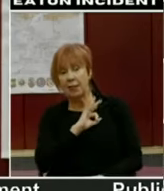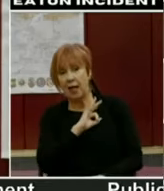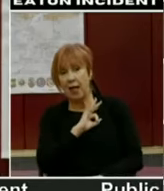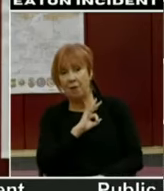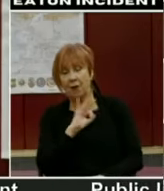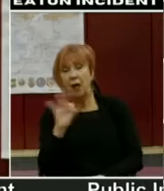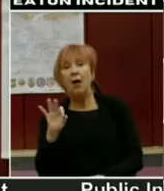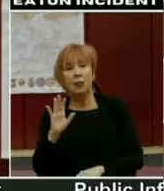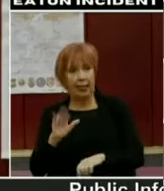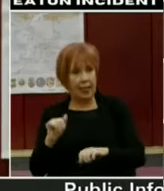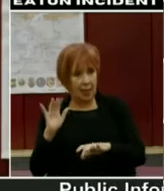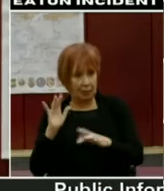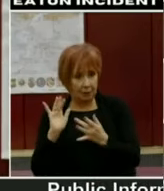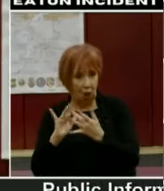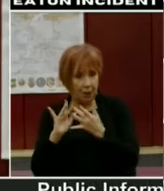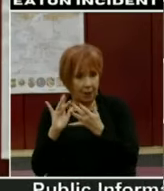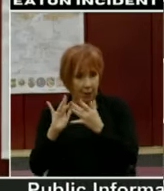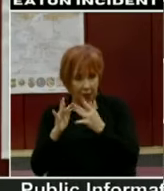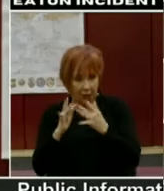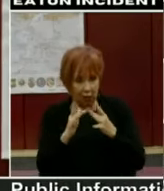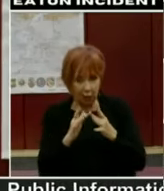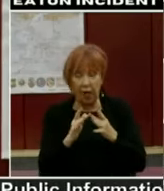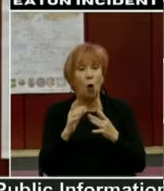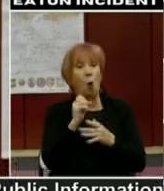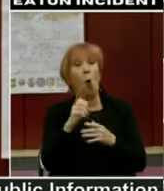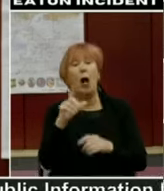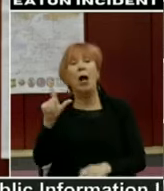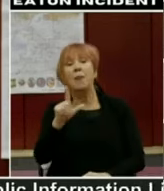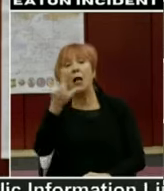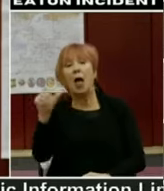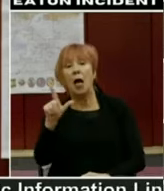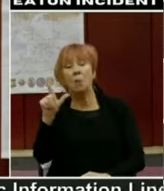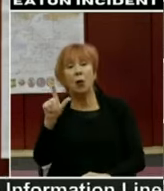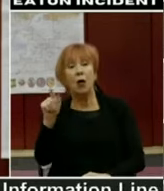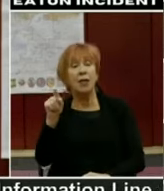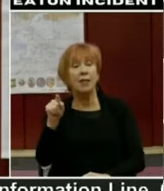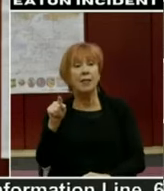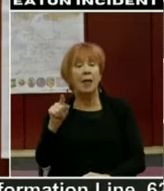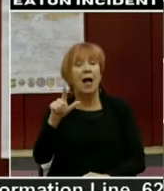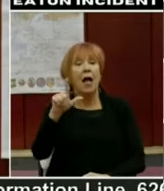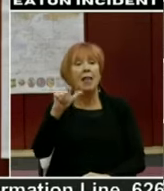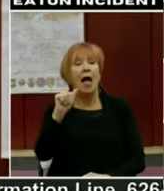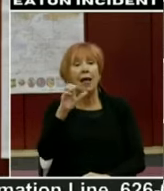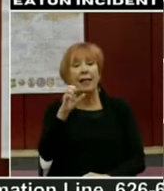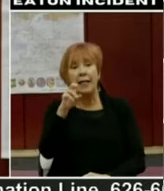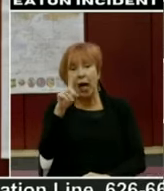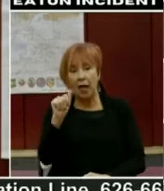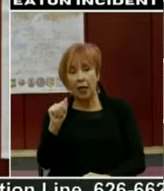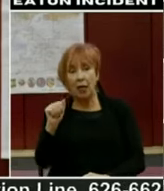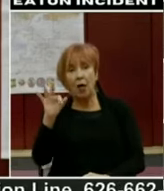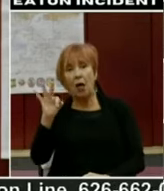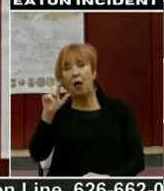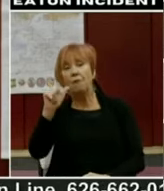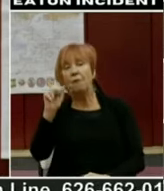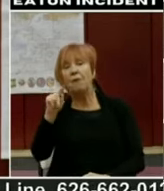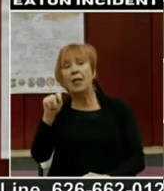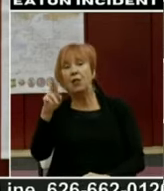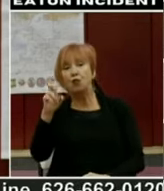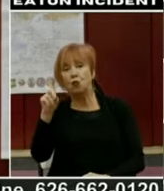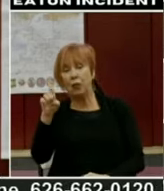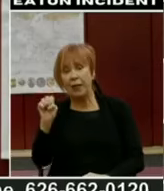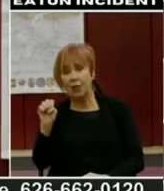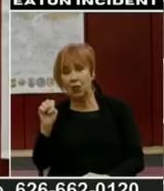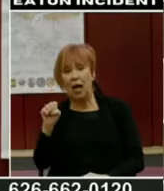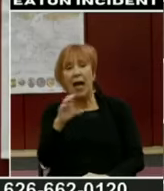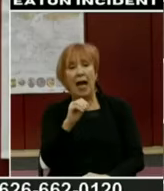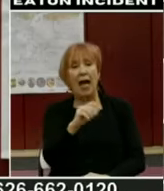assist residents at the local libraries, specifically at La Quinata Flint Ridge Library. And I imagine that we'll be opening up the local library in